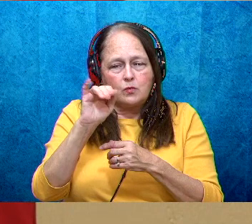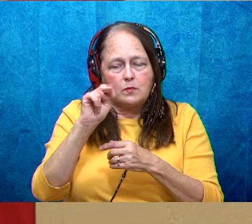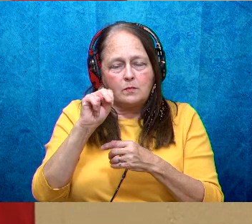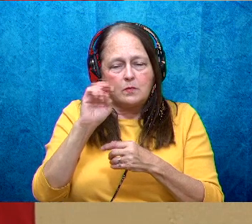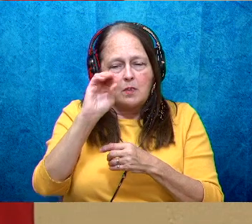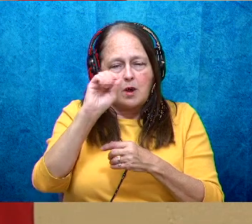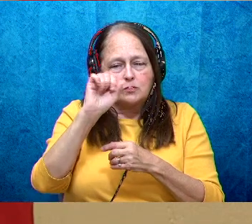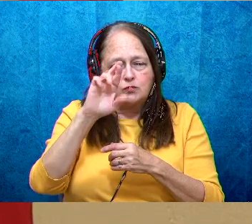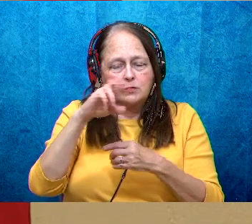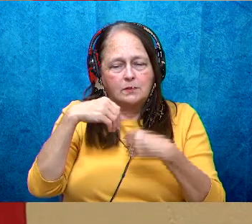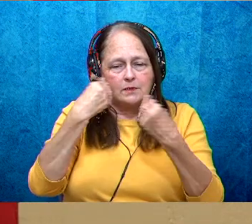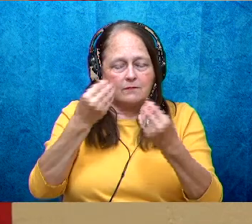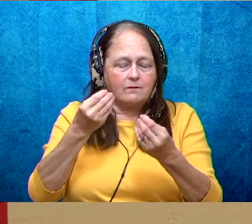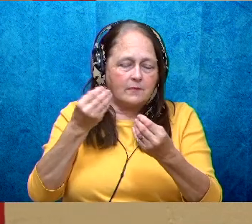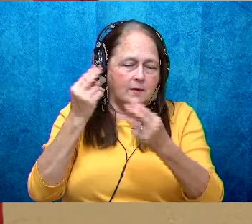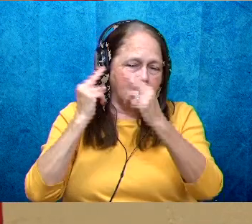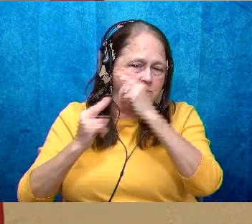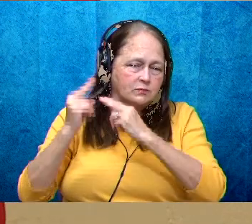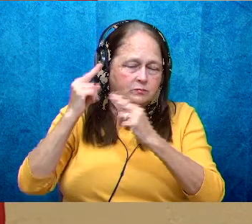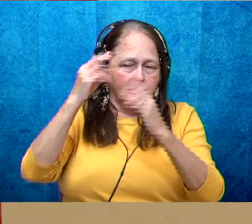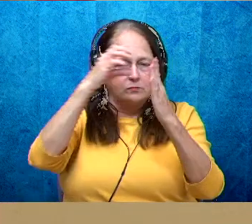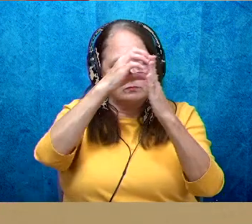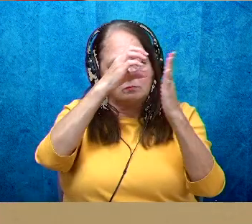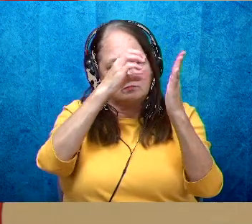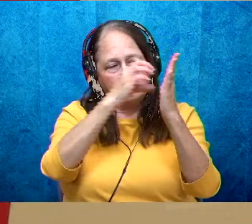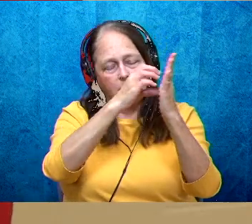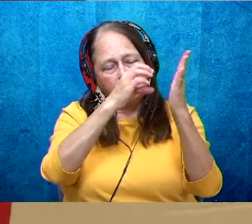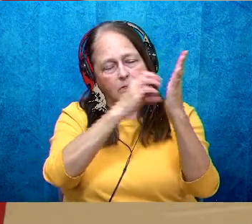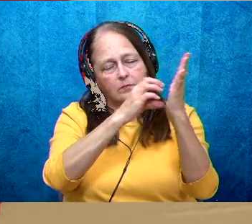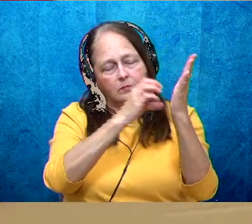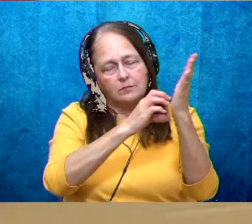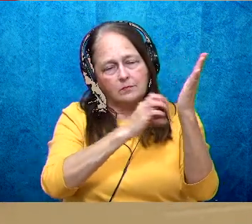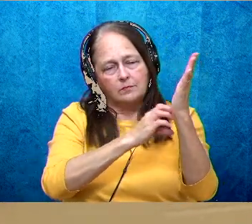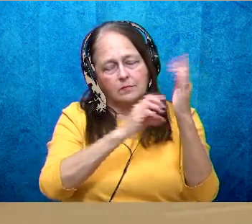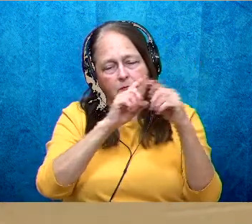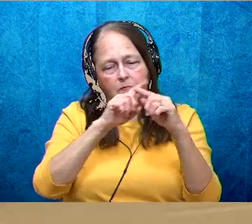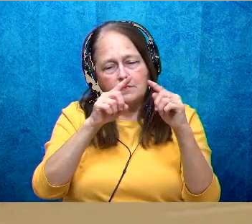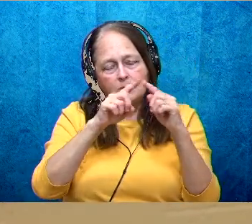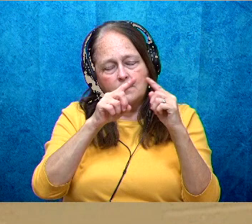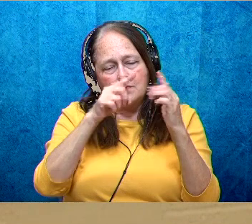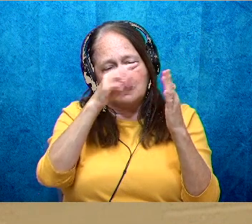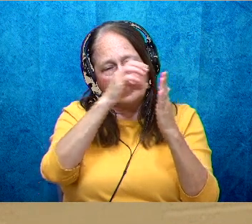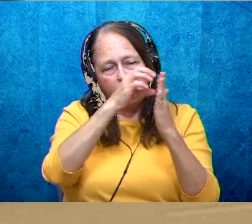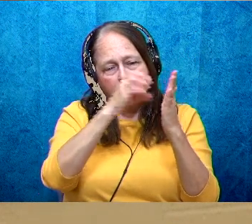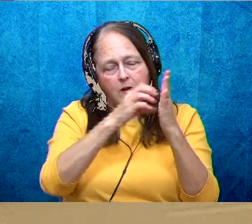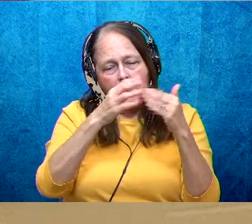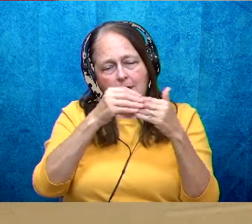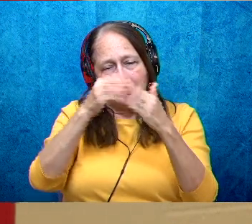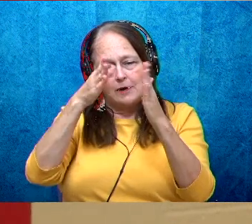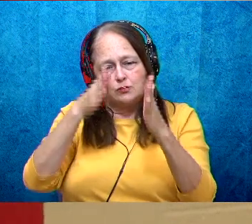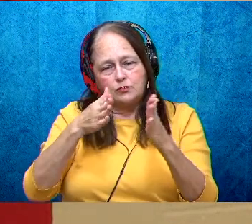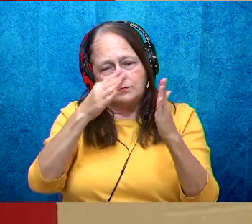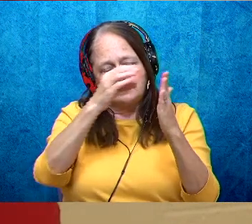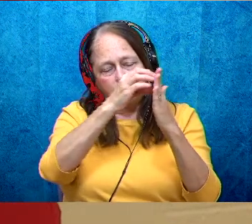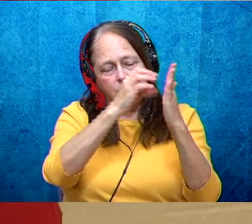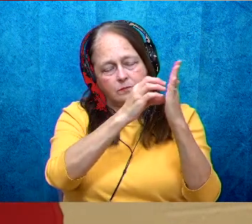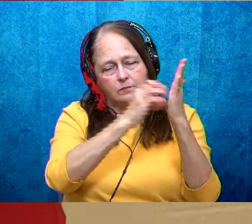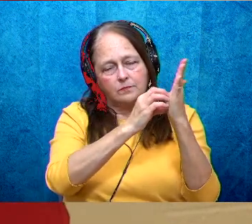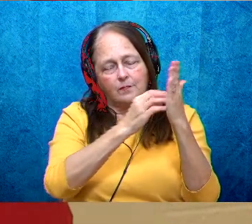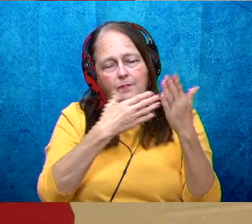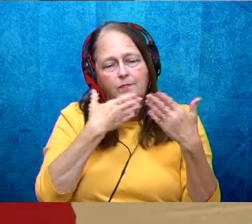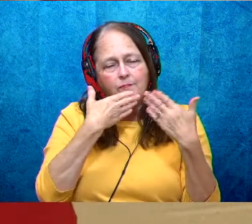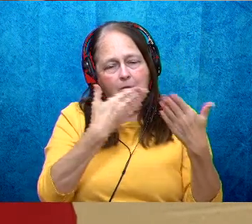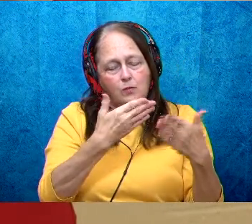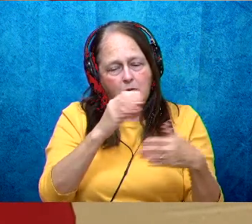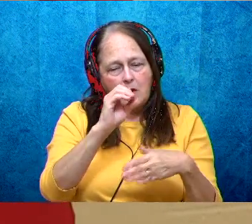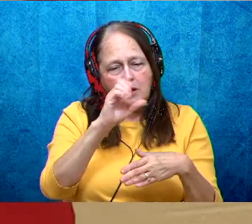me a whole history lesson, mentioning Vladimir Lenin and Gorbachev and Khrushchev and so on and so on. Proud of you, Oscar.